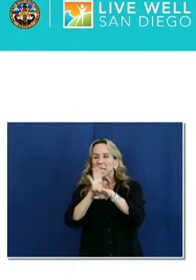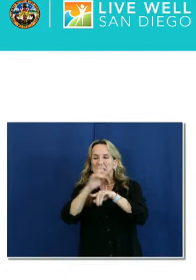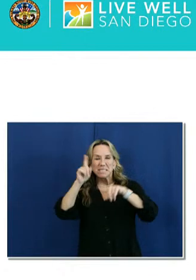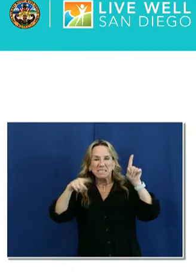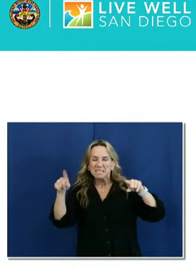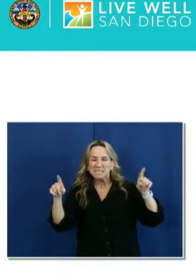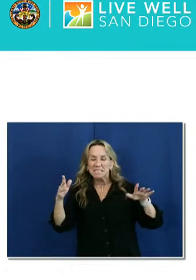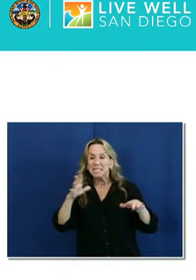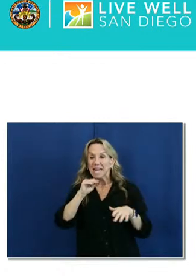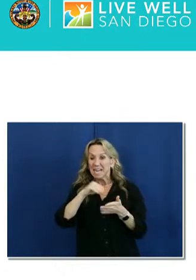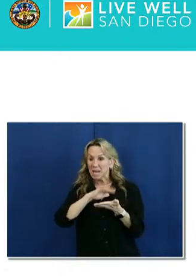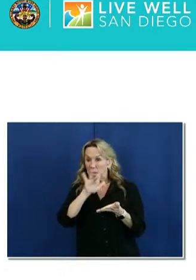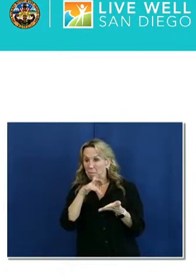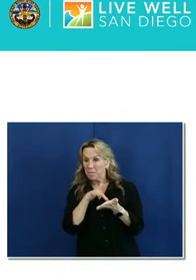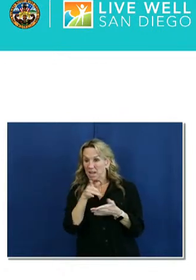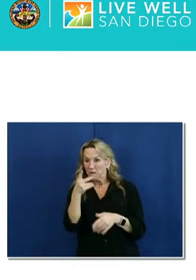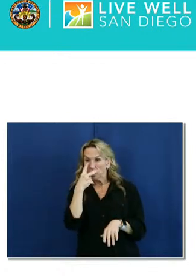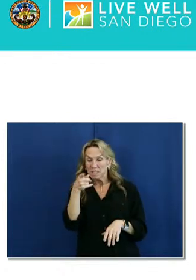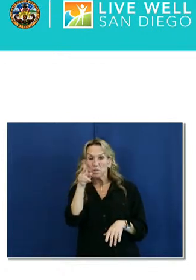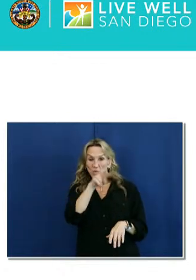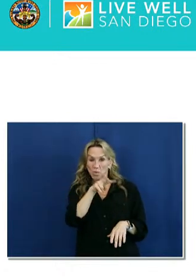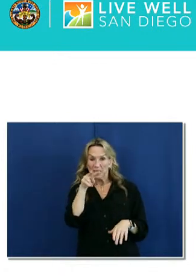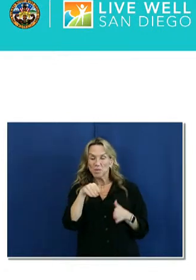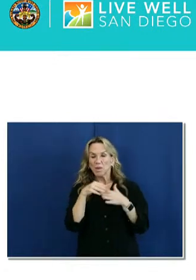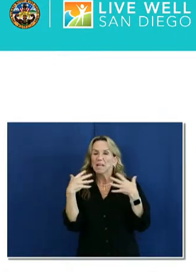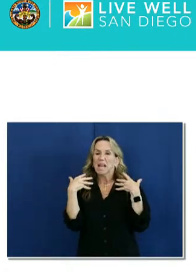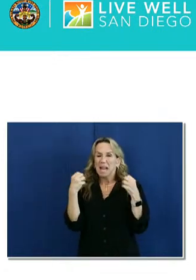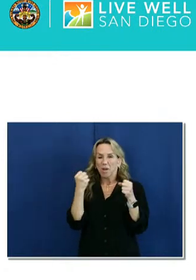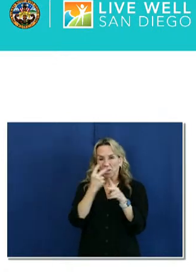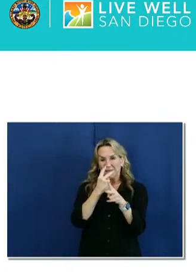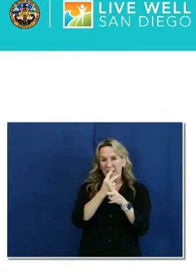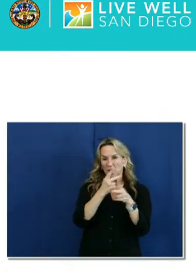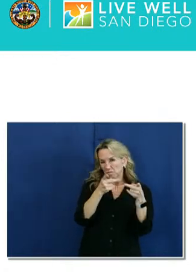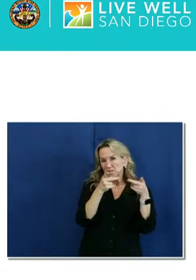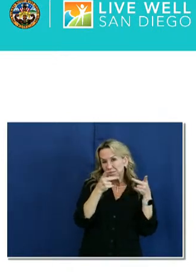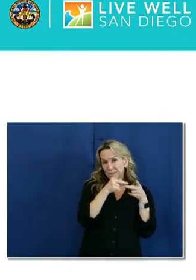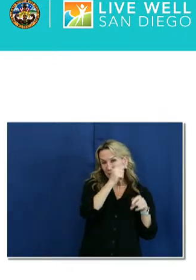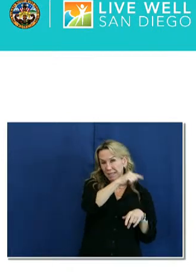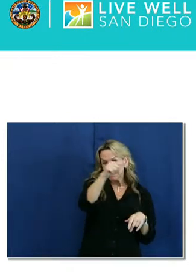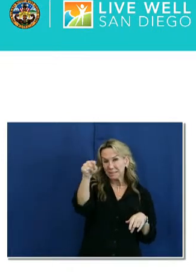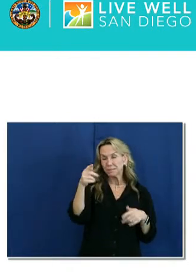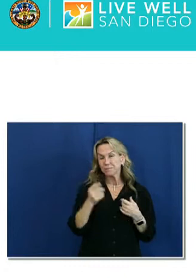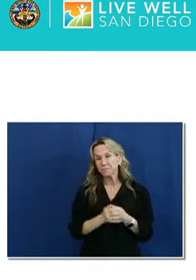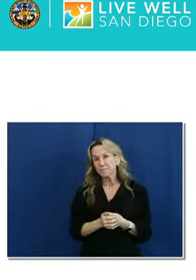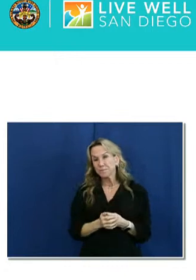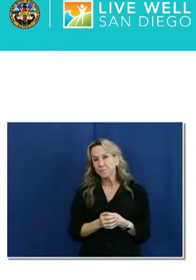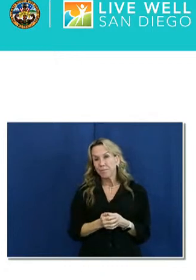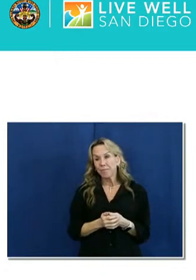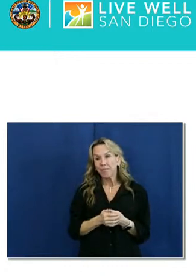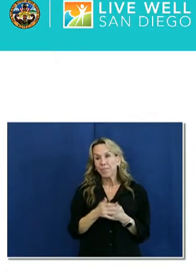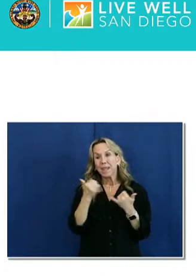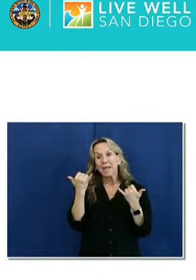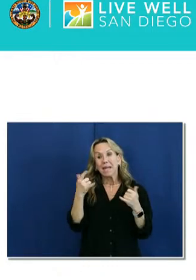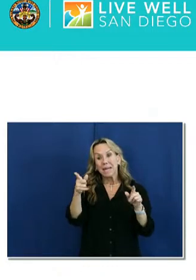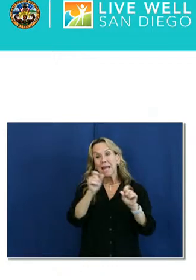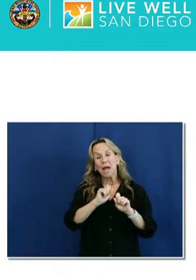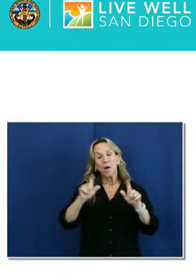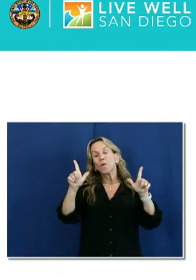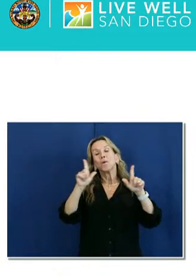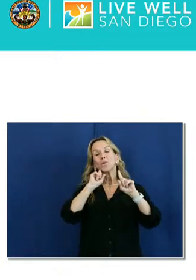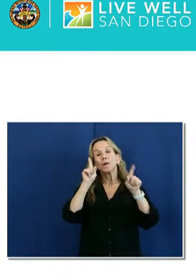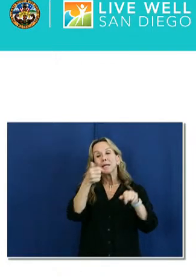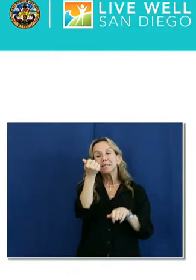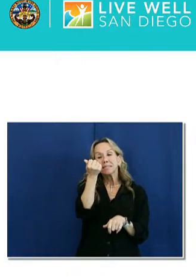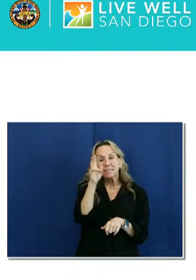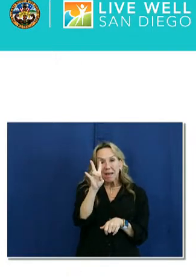slide, and then in the middle, 22 in healthcare settings. And today, in the next slide, we are reporting 17